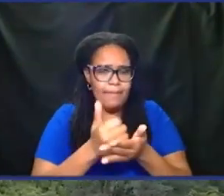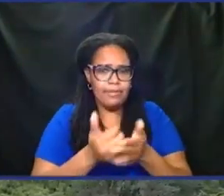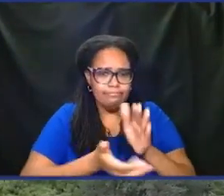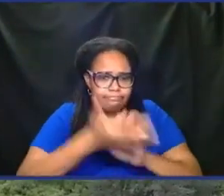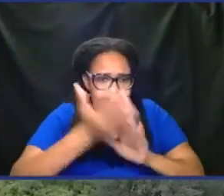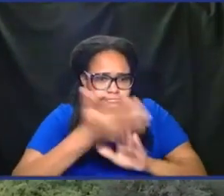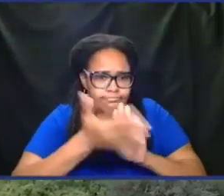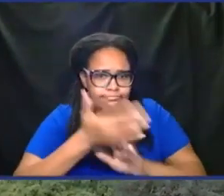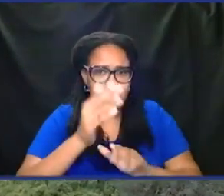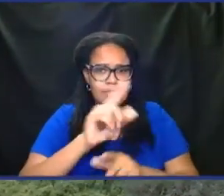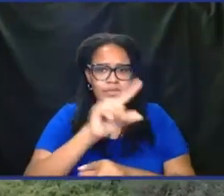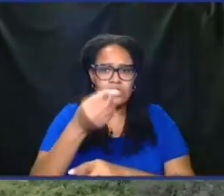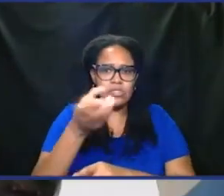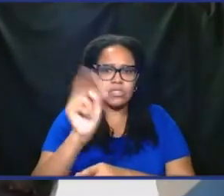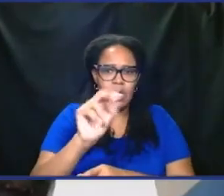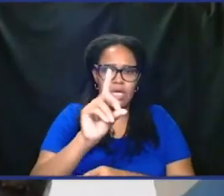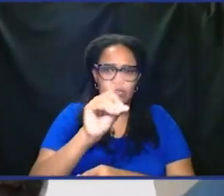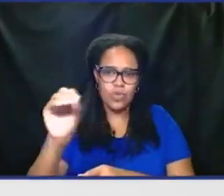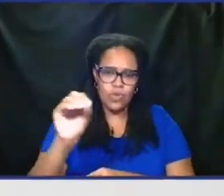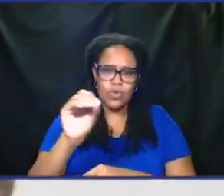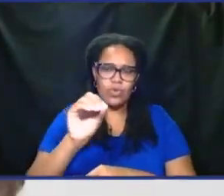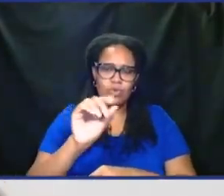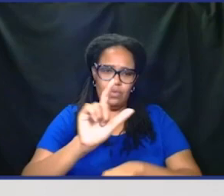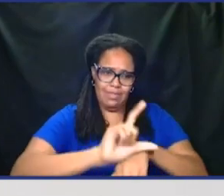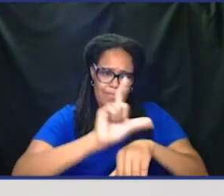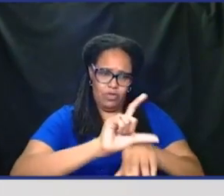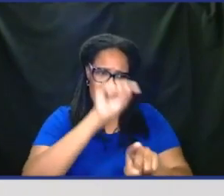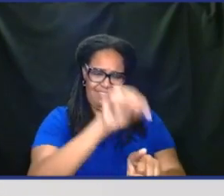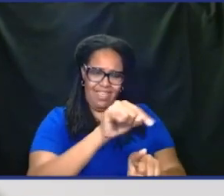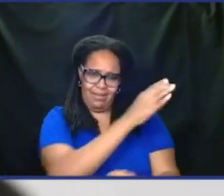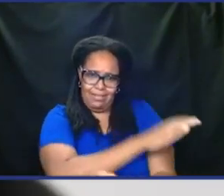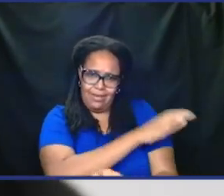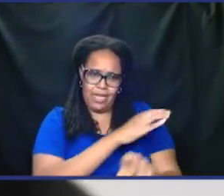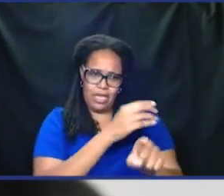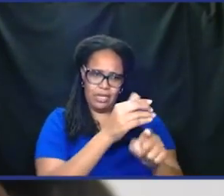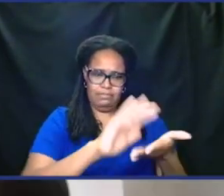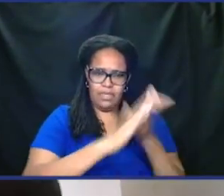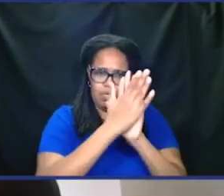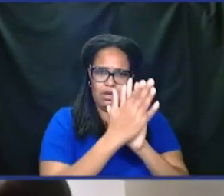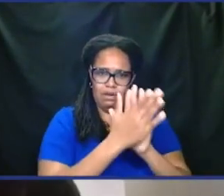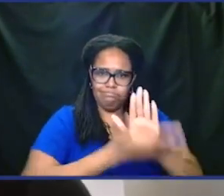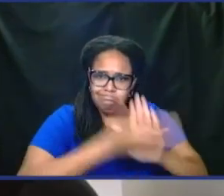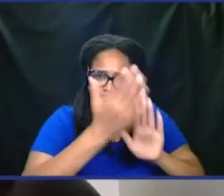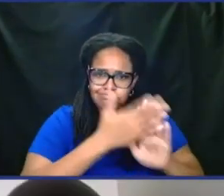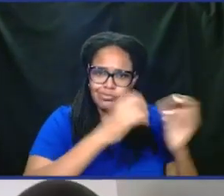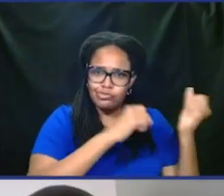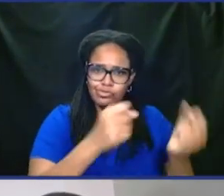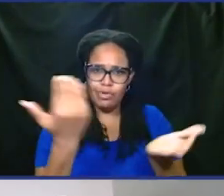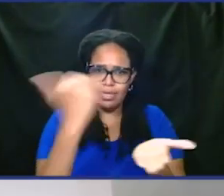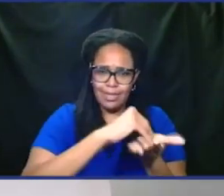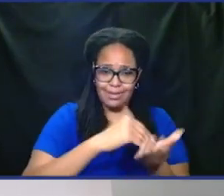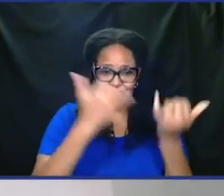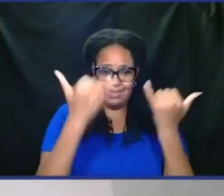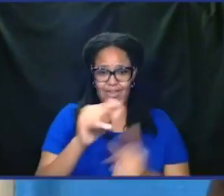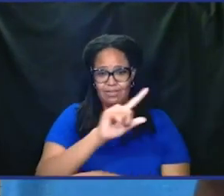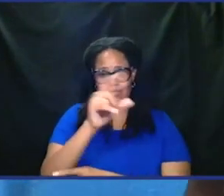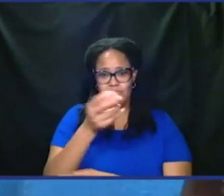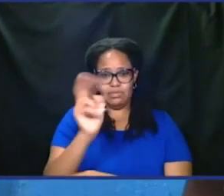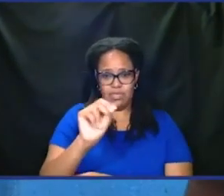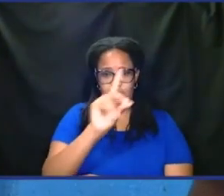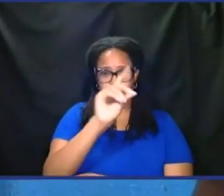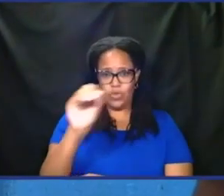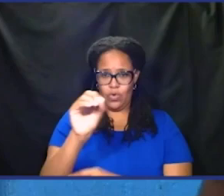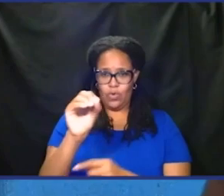Martina lives. Now, Zondo has trained medical staff,